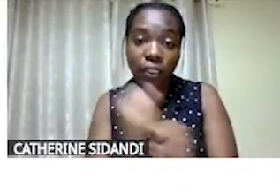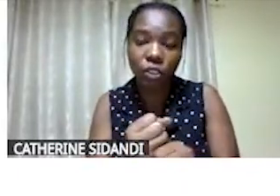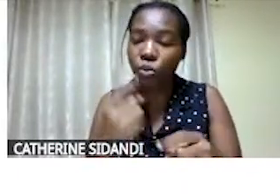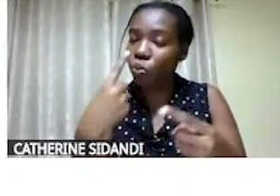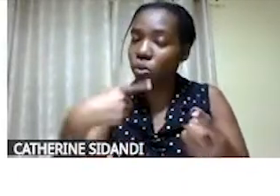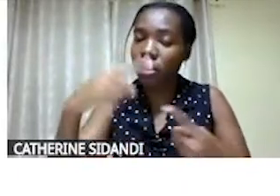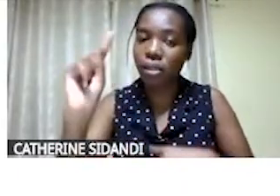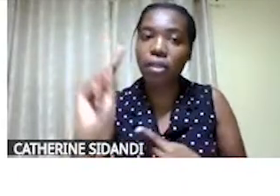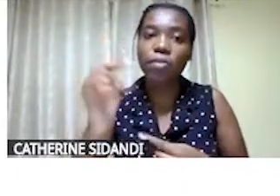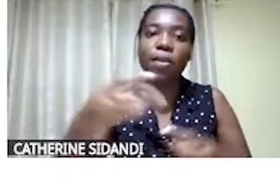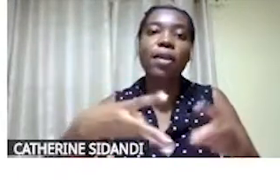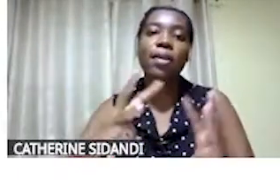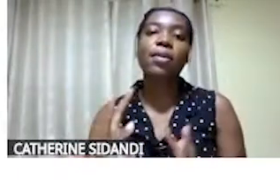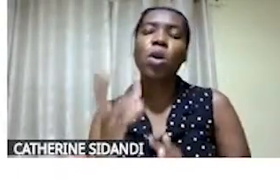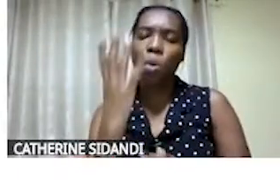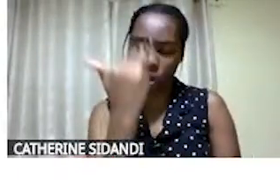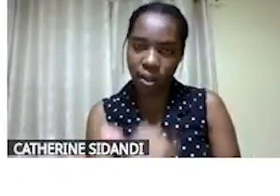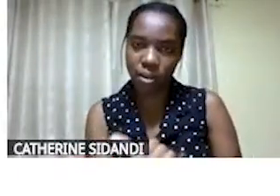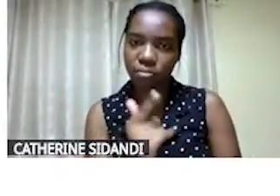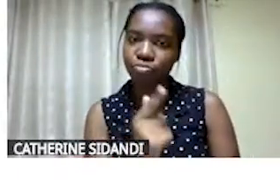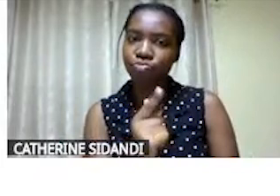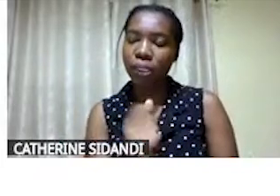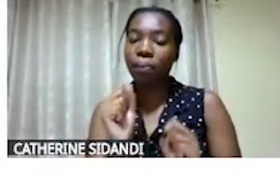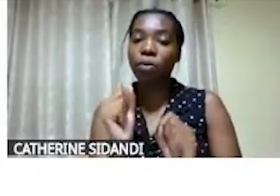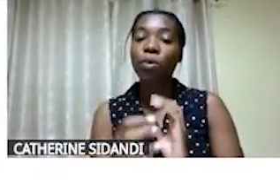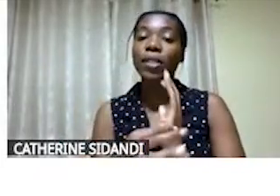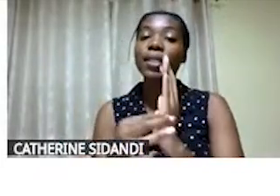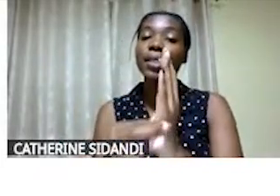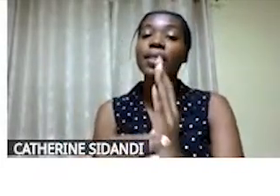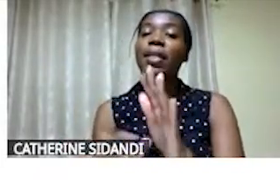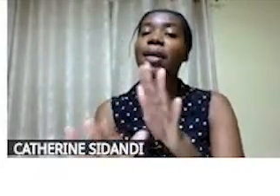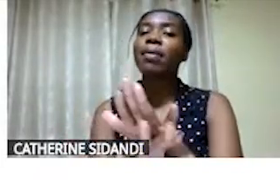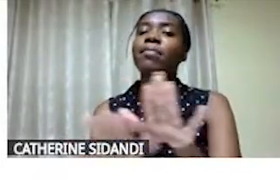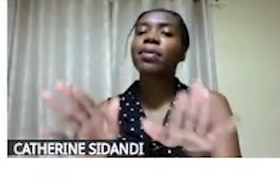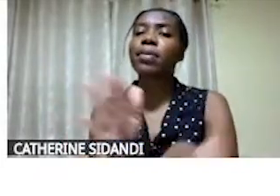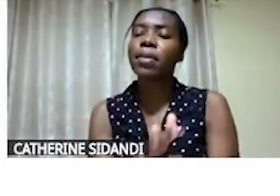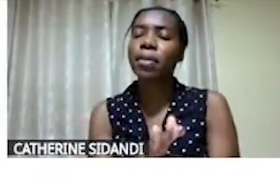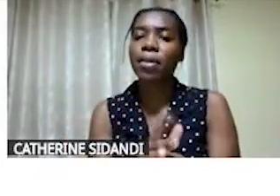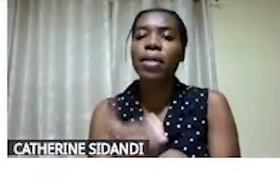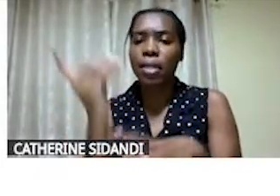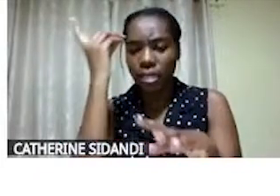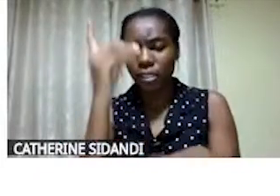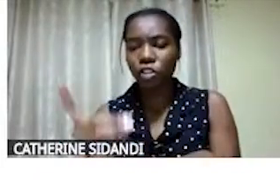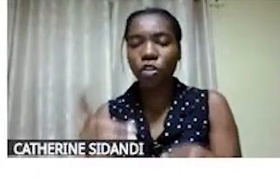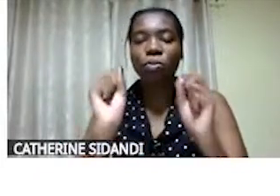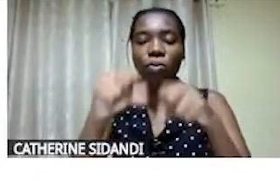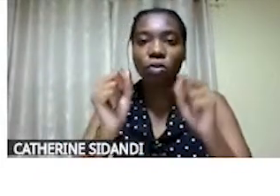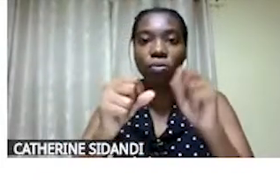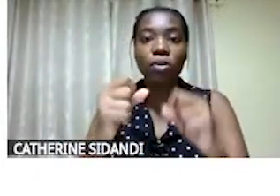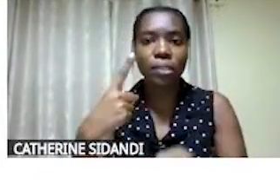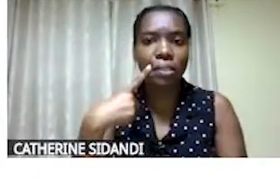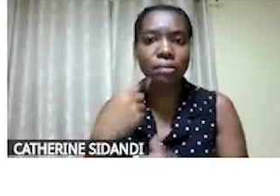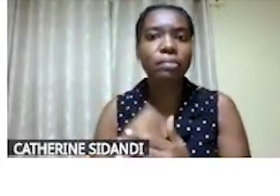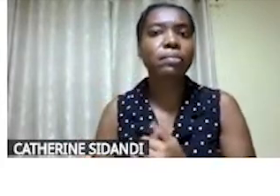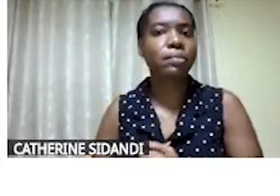it guides everything else. It guides all the decisions that come after. So understanding your why